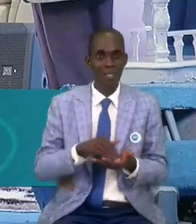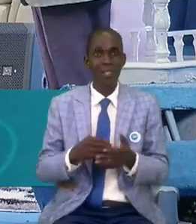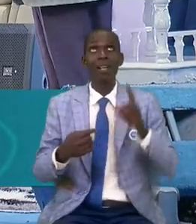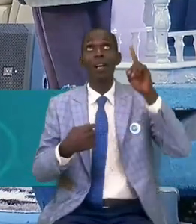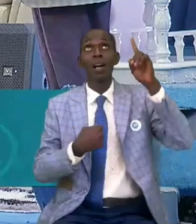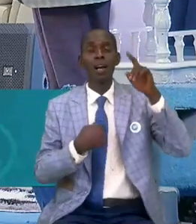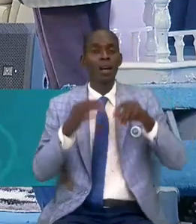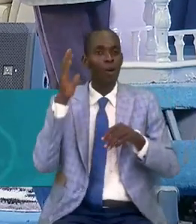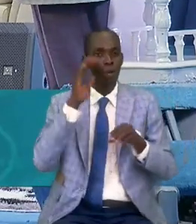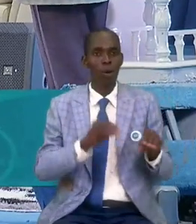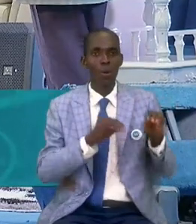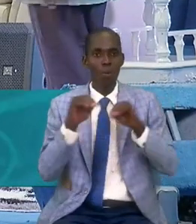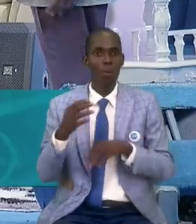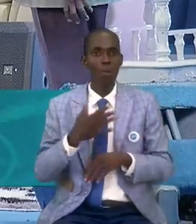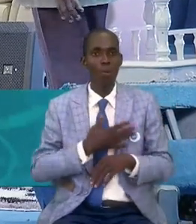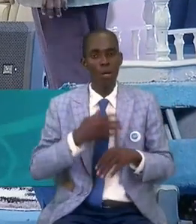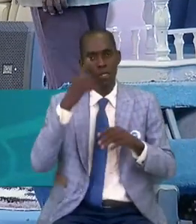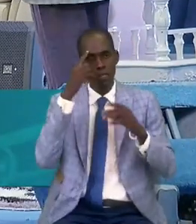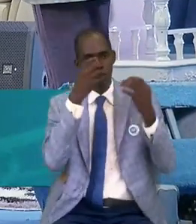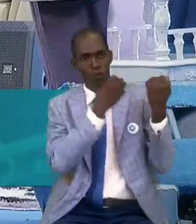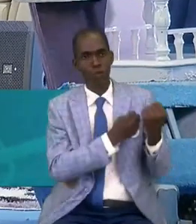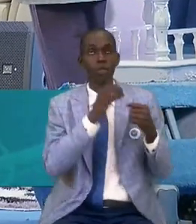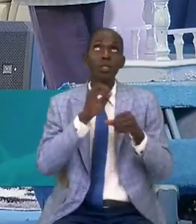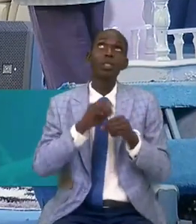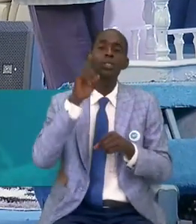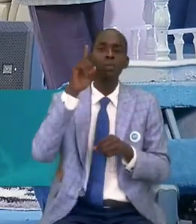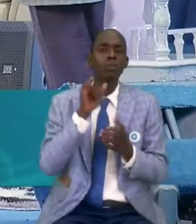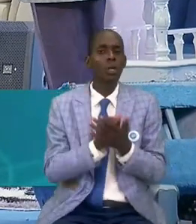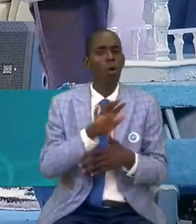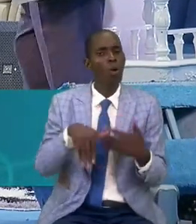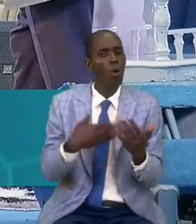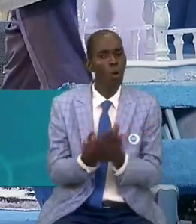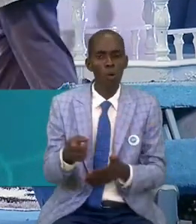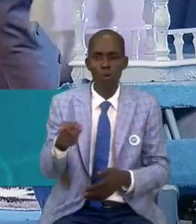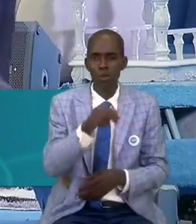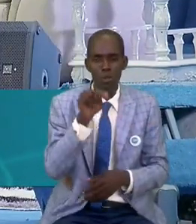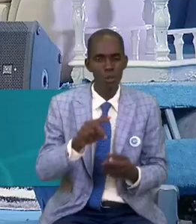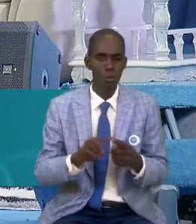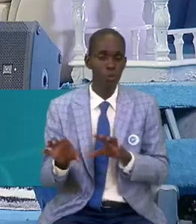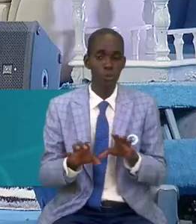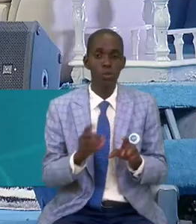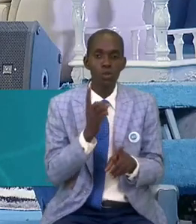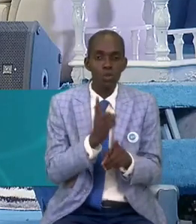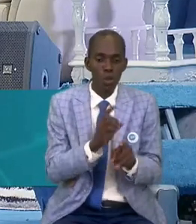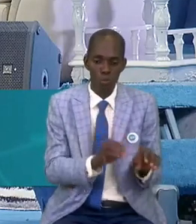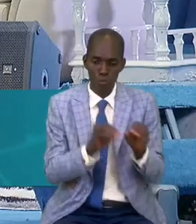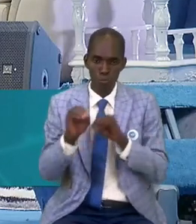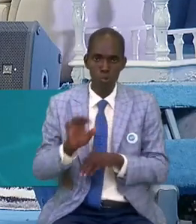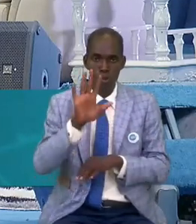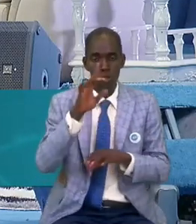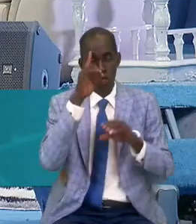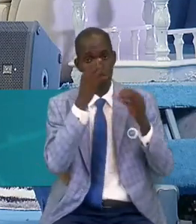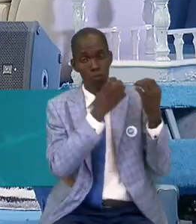need to do, that you put your trust, you put your confidence, you put your faith in